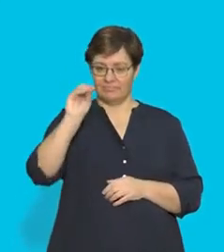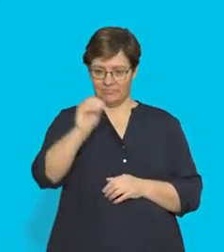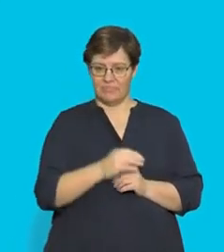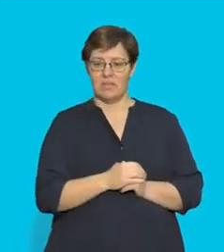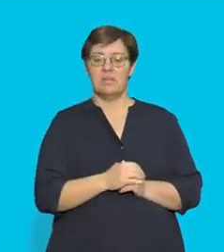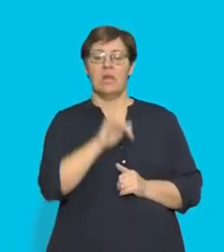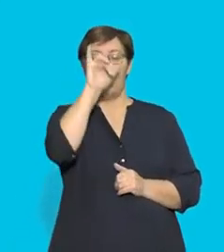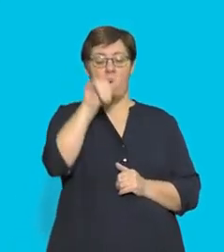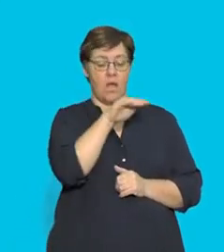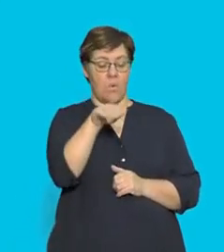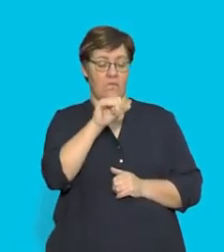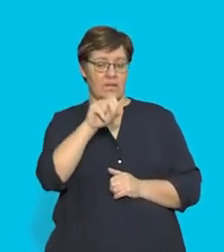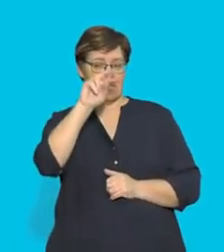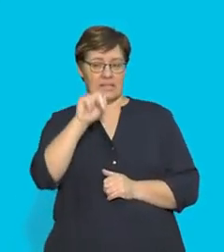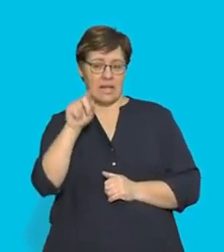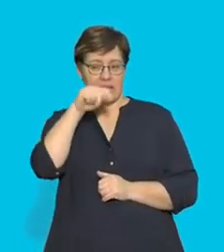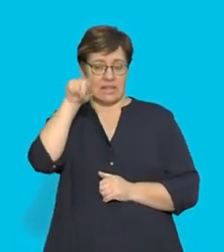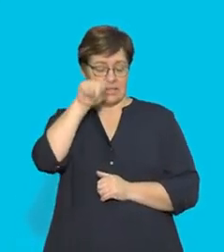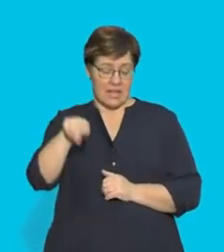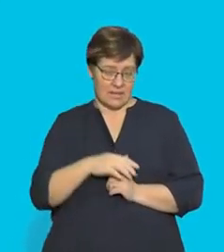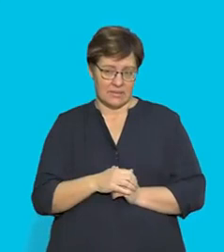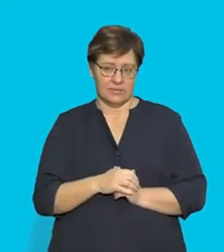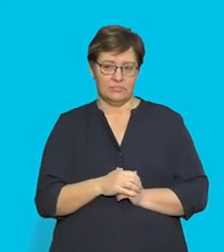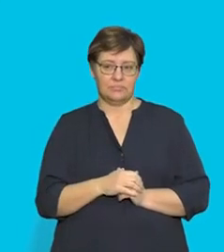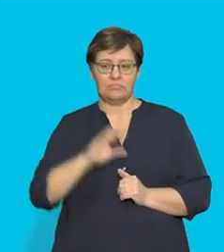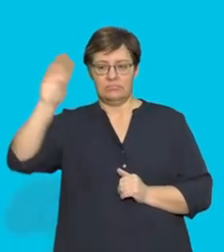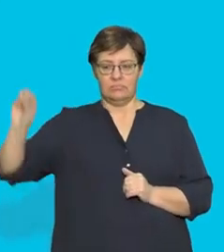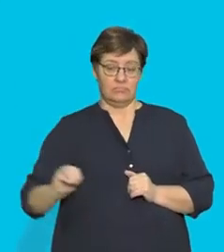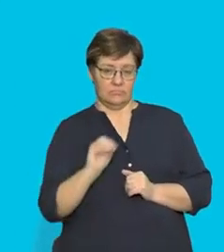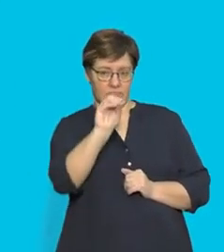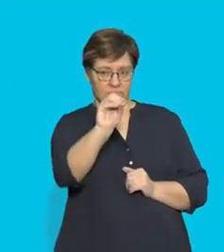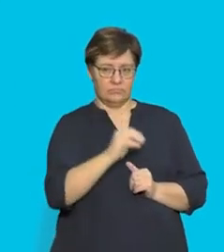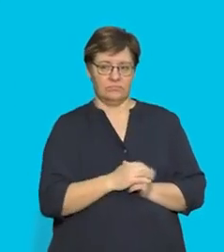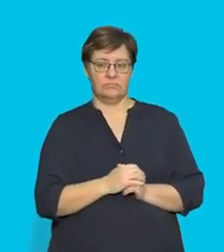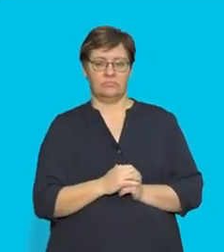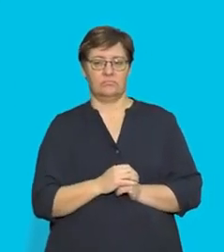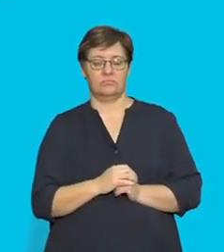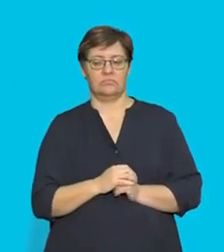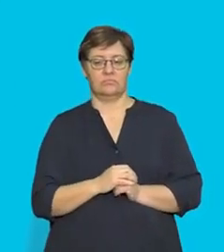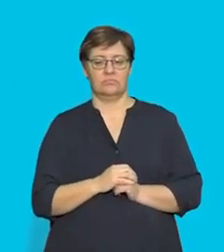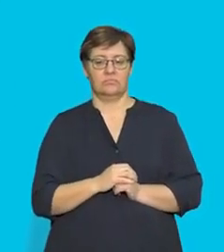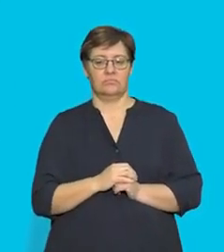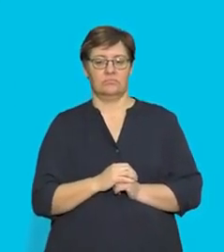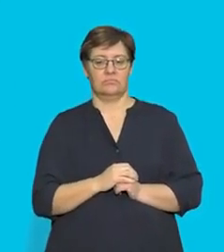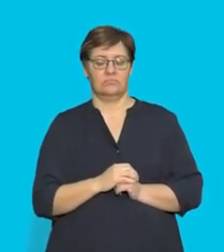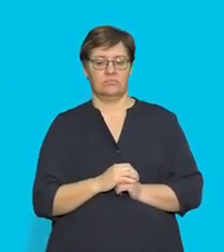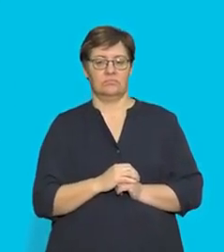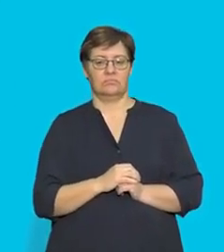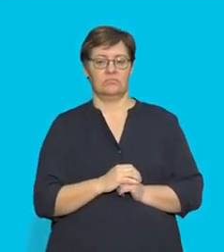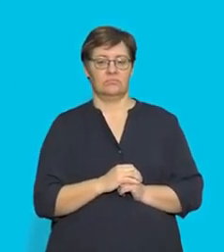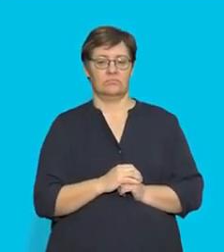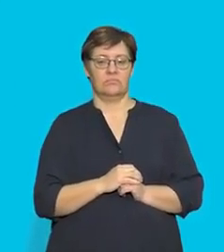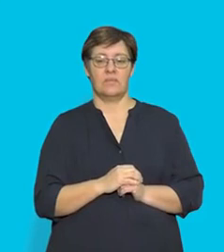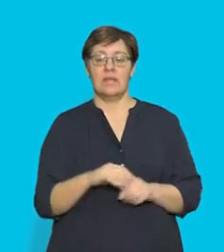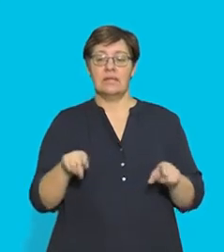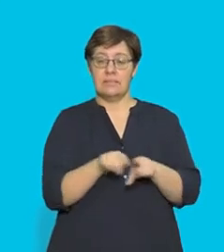had dB was equal to y sine theta. So we're just going to substitute that for dB in the same equation.